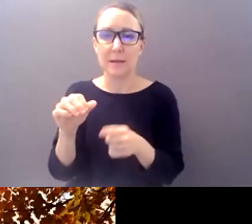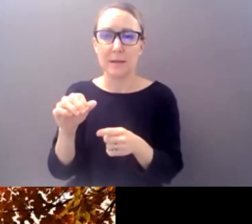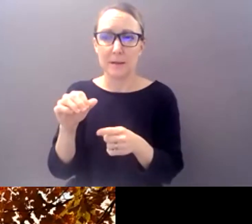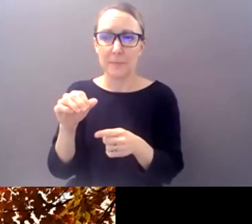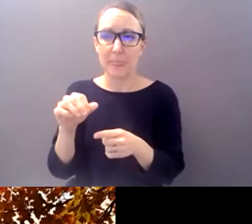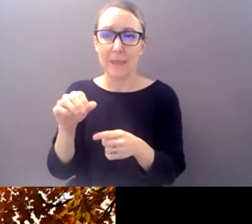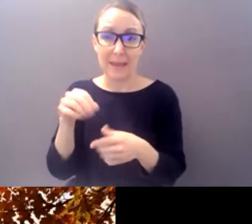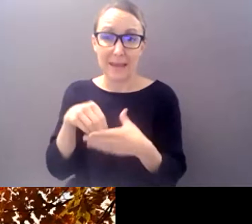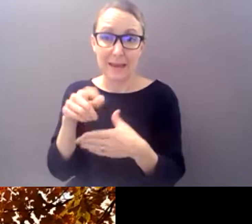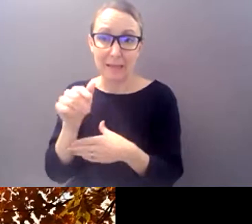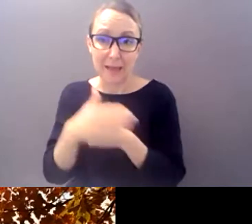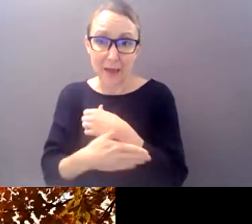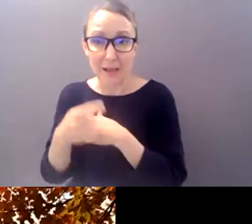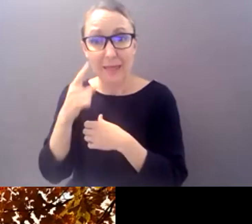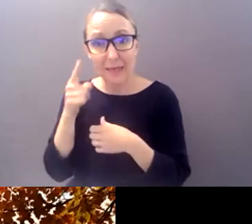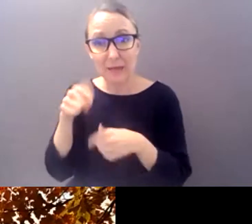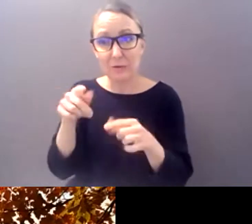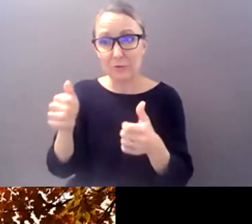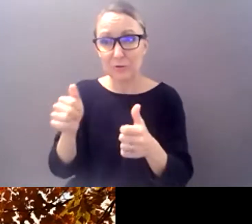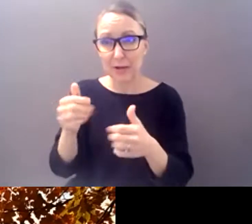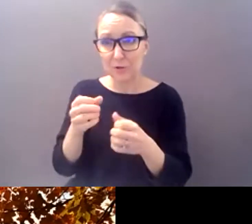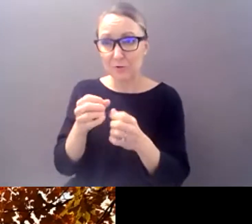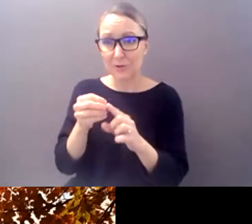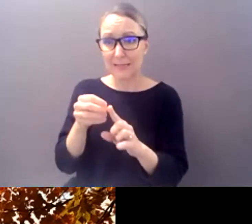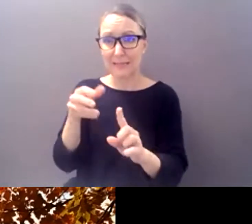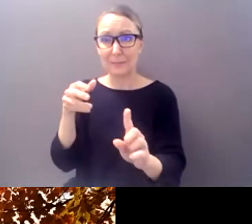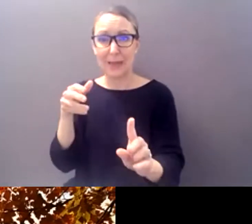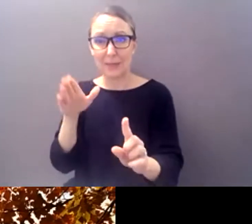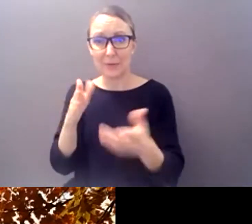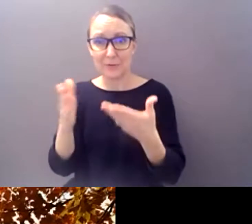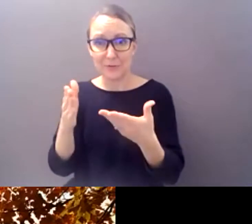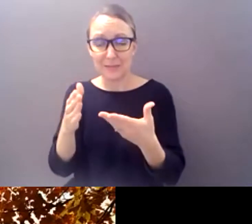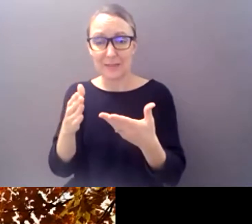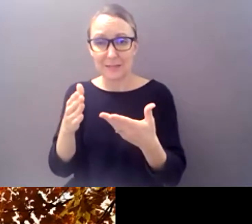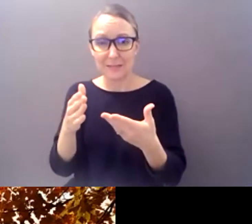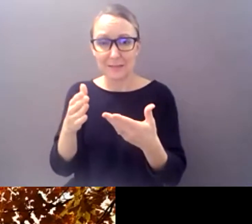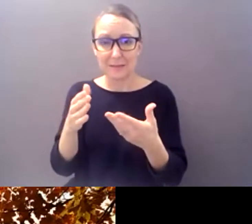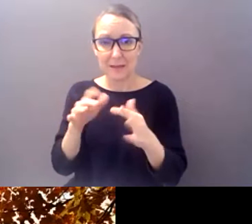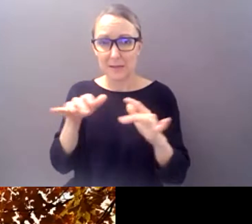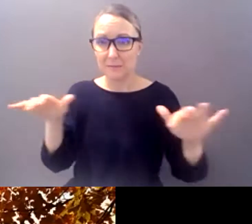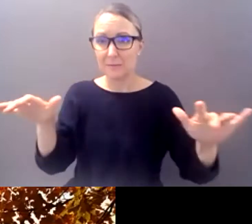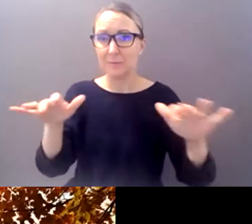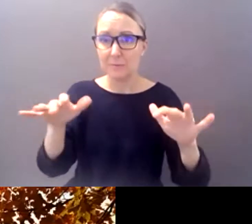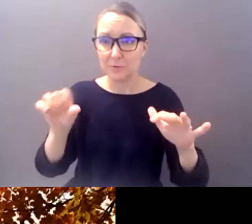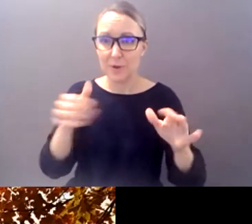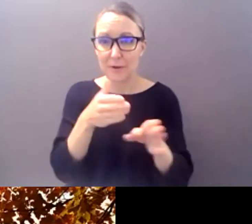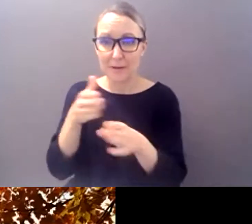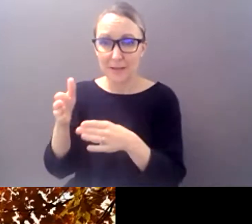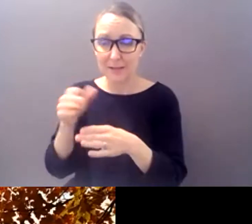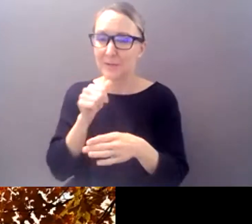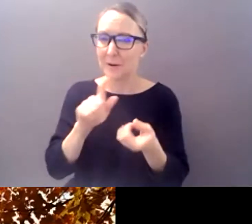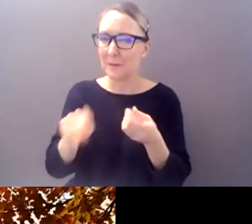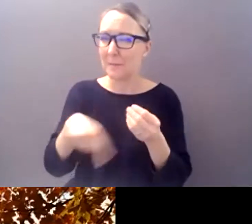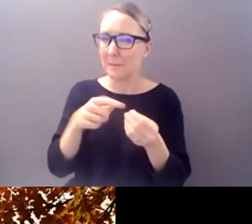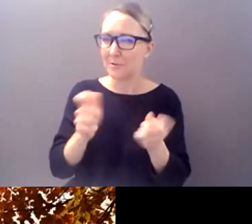is, sort of expand their services, strengthen them into other areas. So in that case, I mean, it's really not a matter of changing the structure at